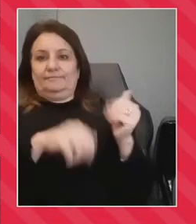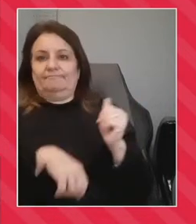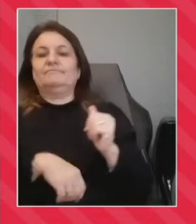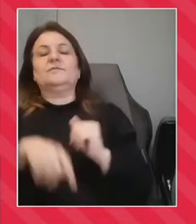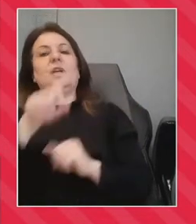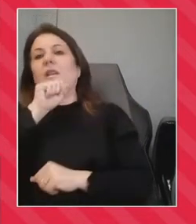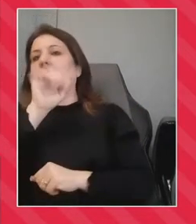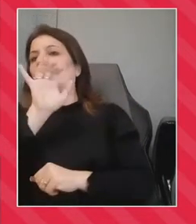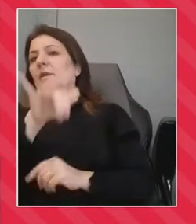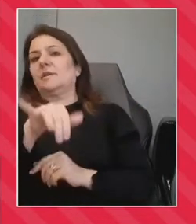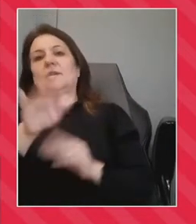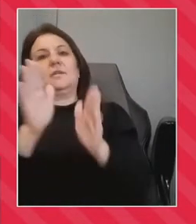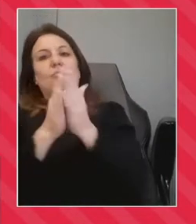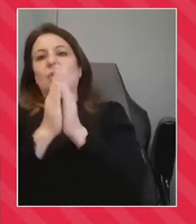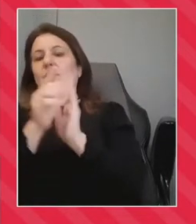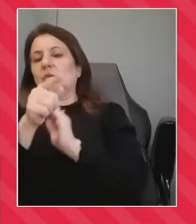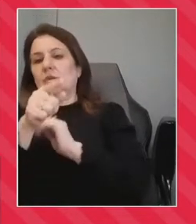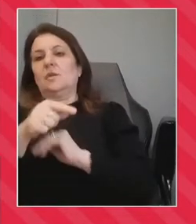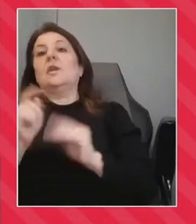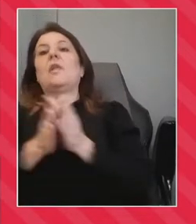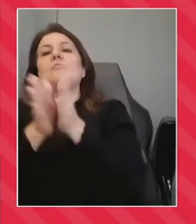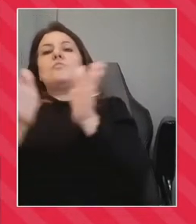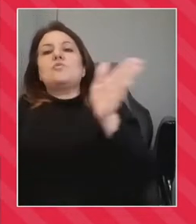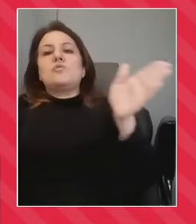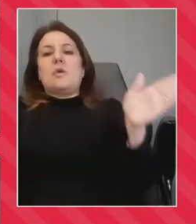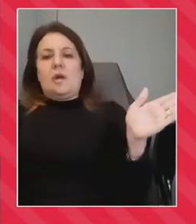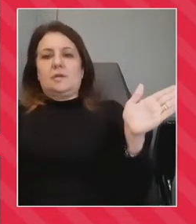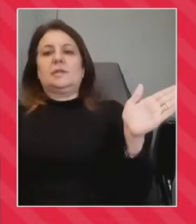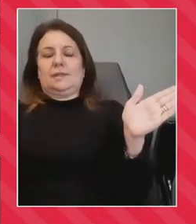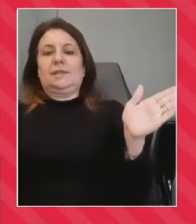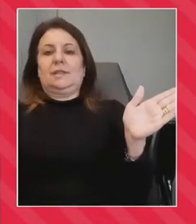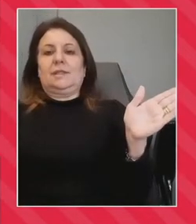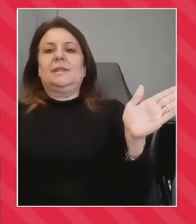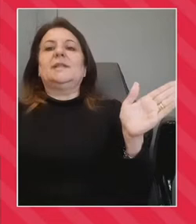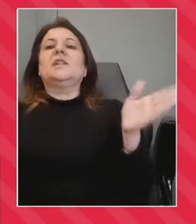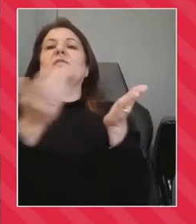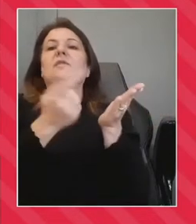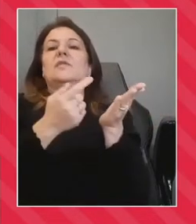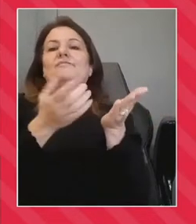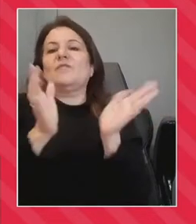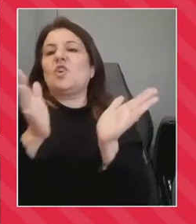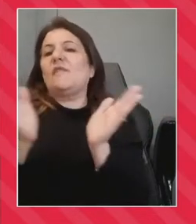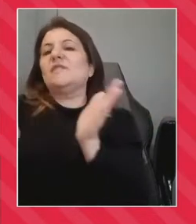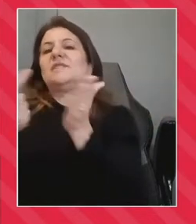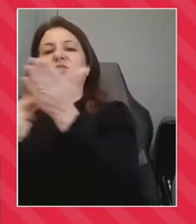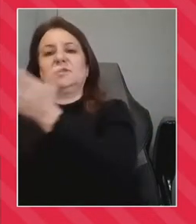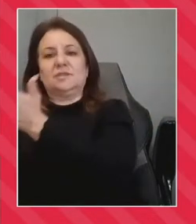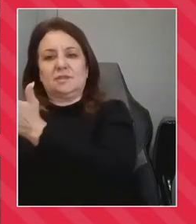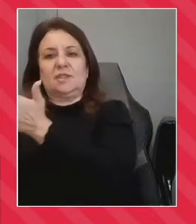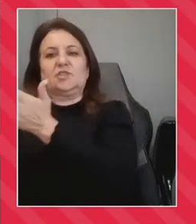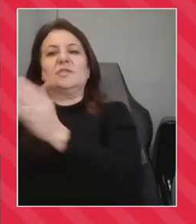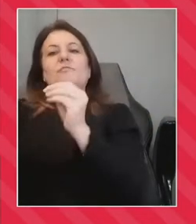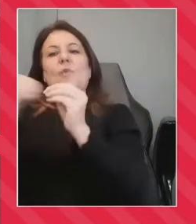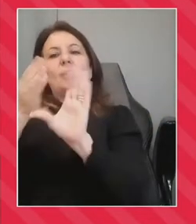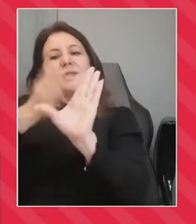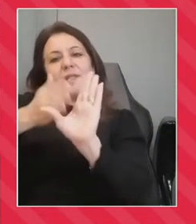about the book, was that broadening of the conversation to include those psychological and emotional components that you could